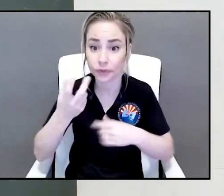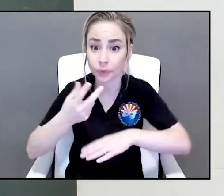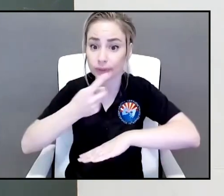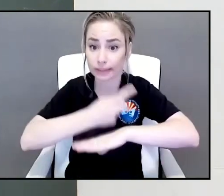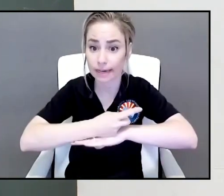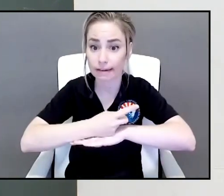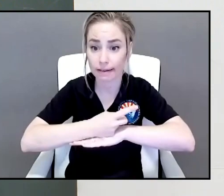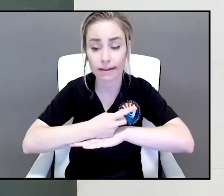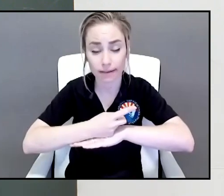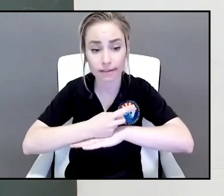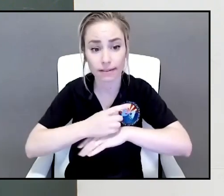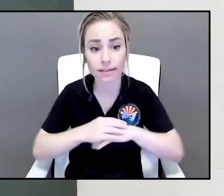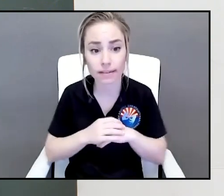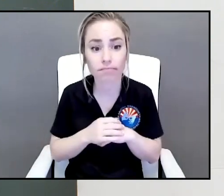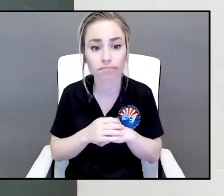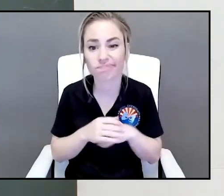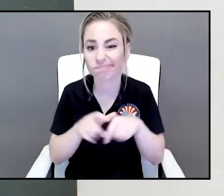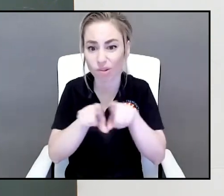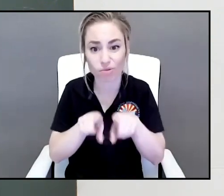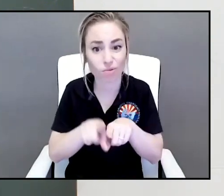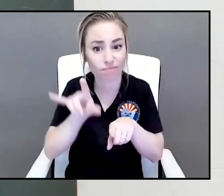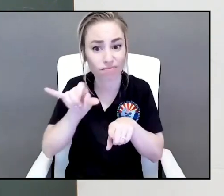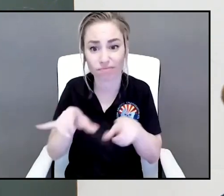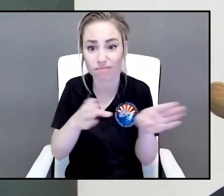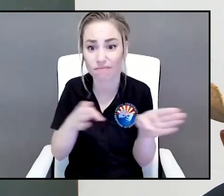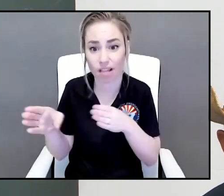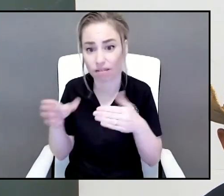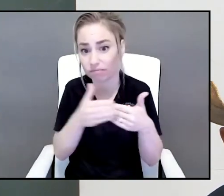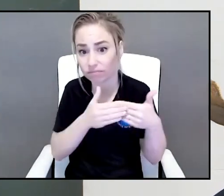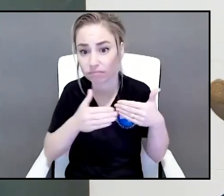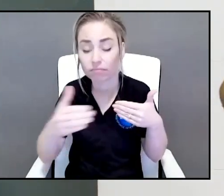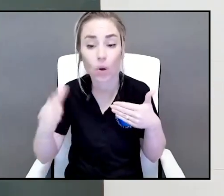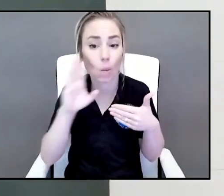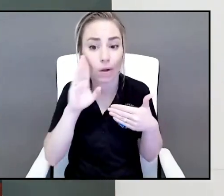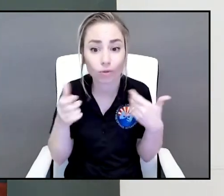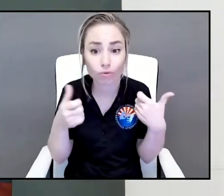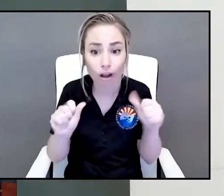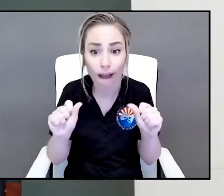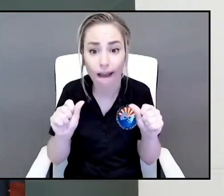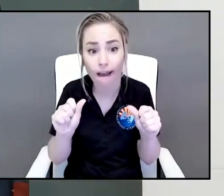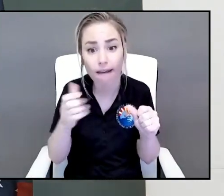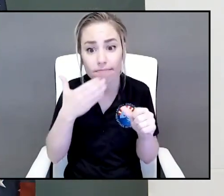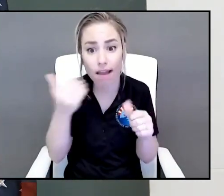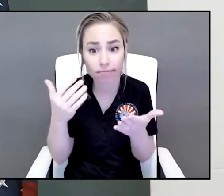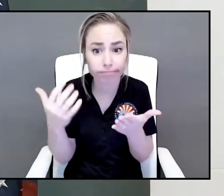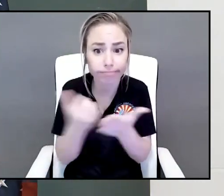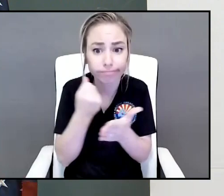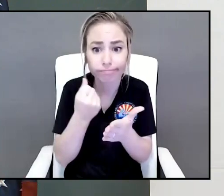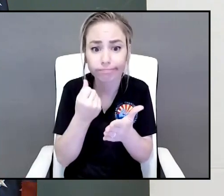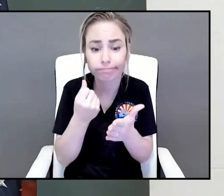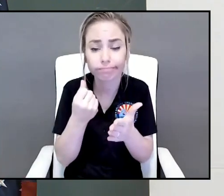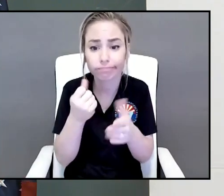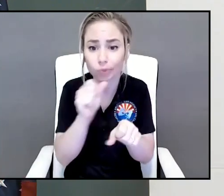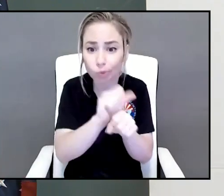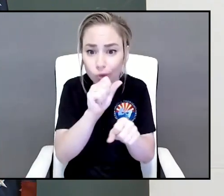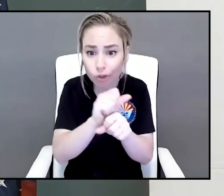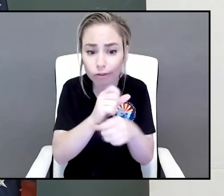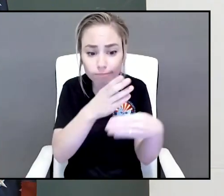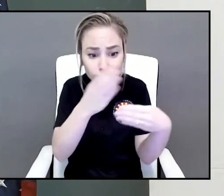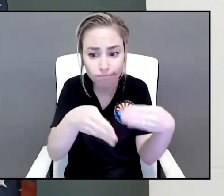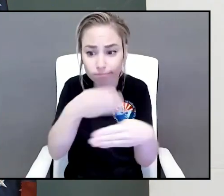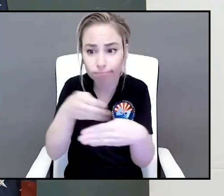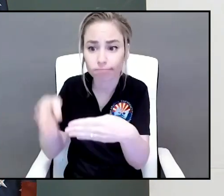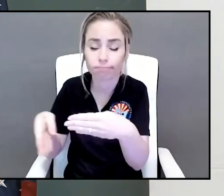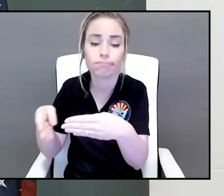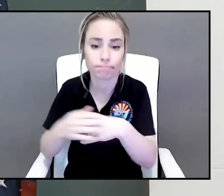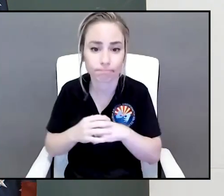That'll be the plan for the future, and we'll try to get as much work as we can while we're here. So with that, a lot of the work